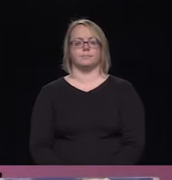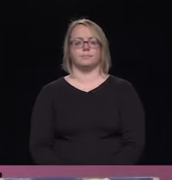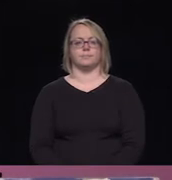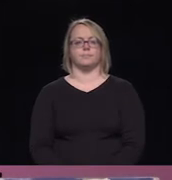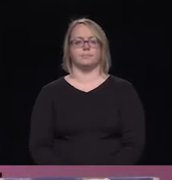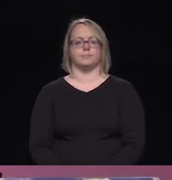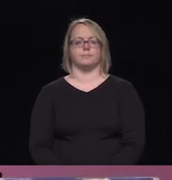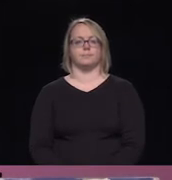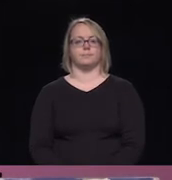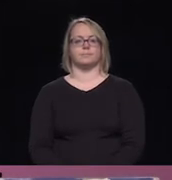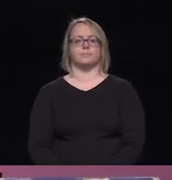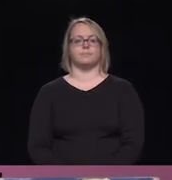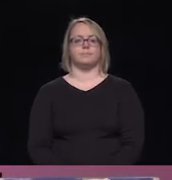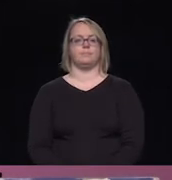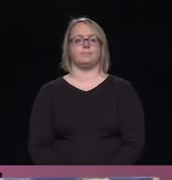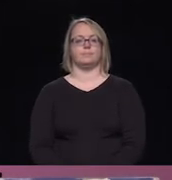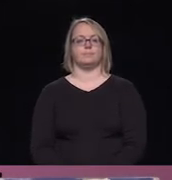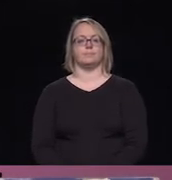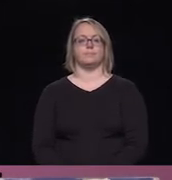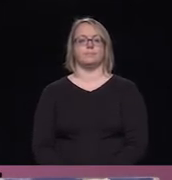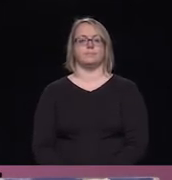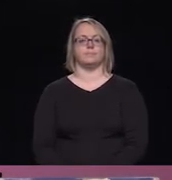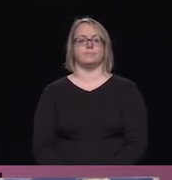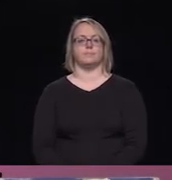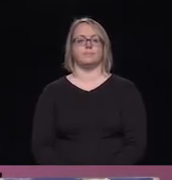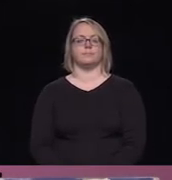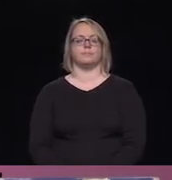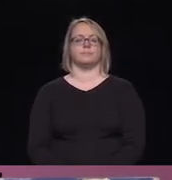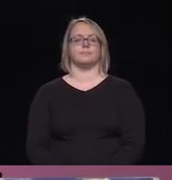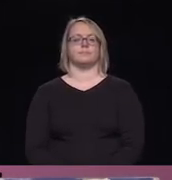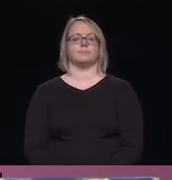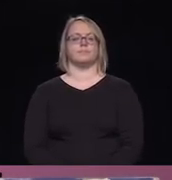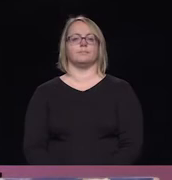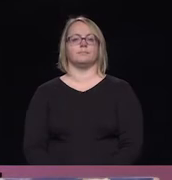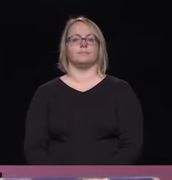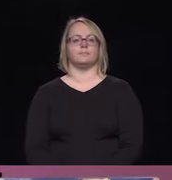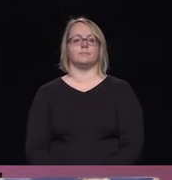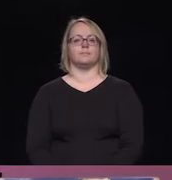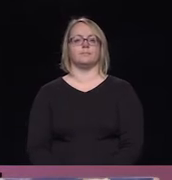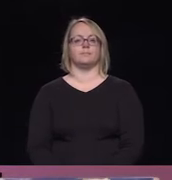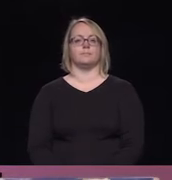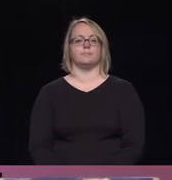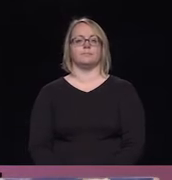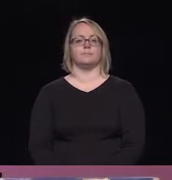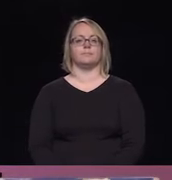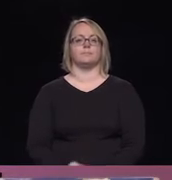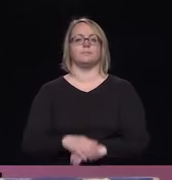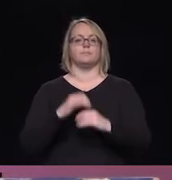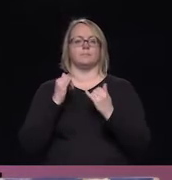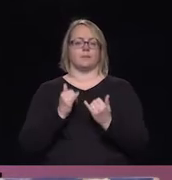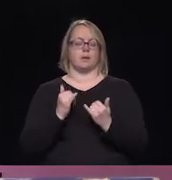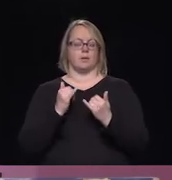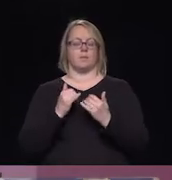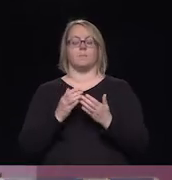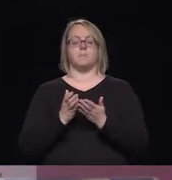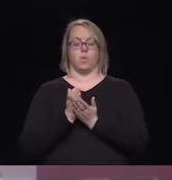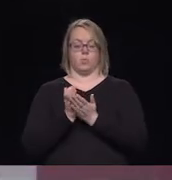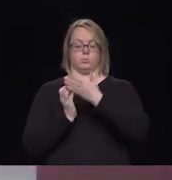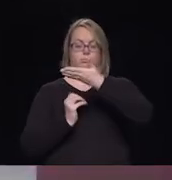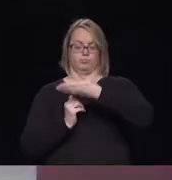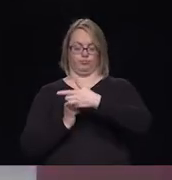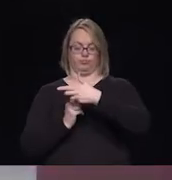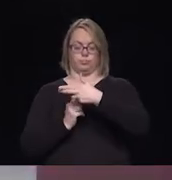this is the part where people start to look at me funny. This post, this pole,